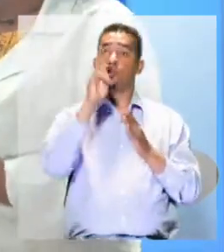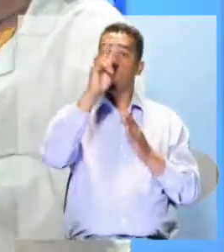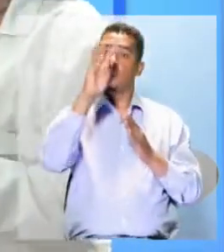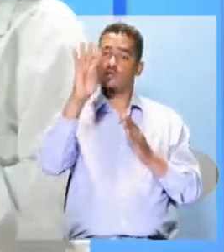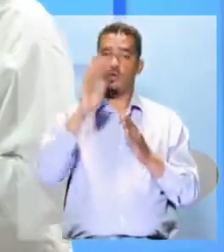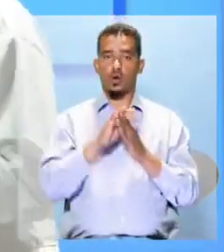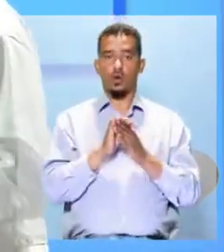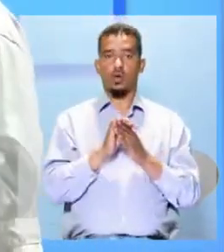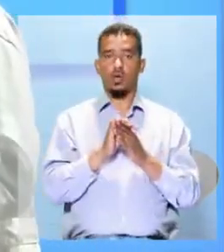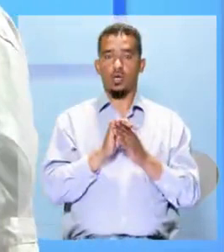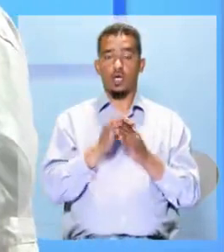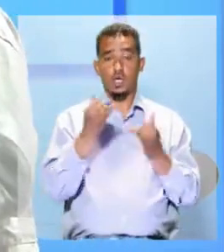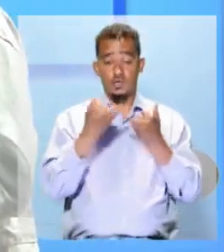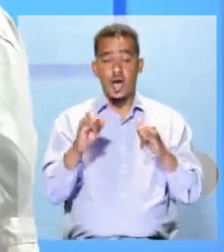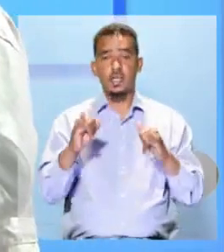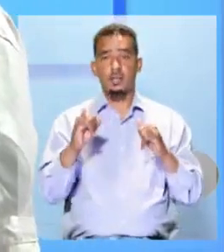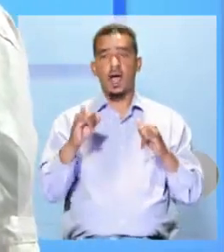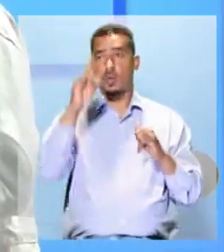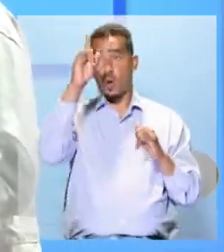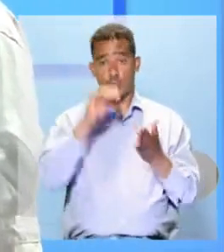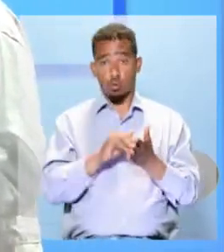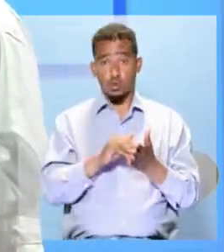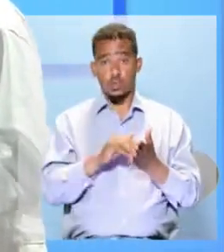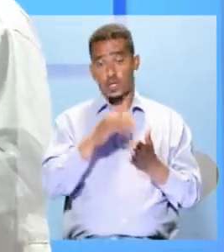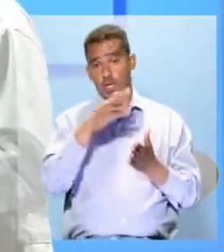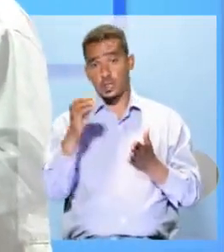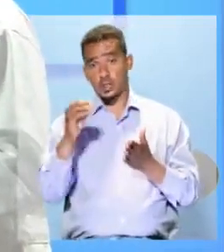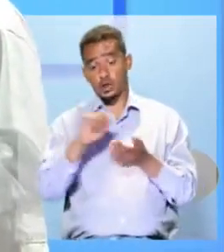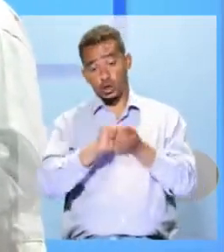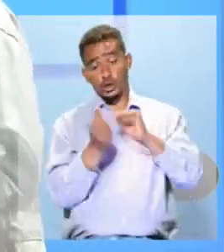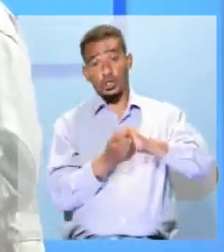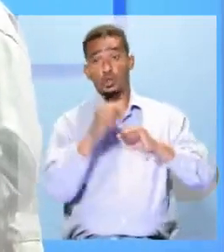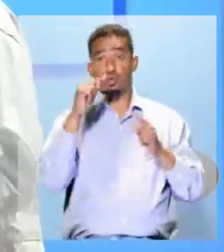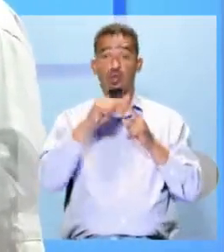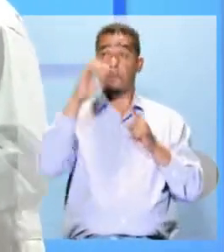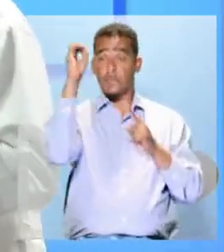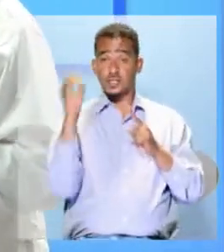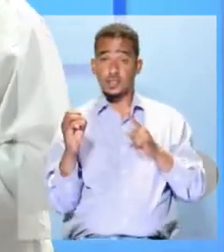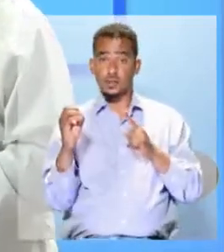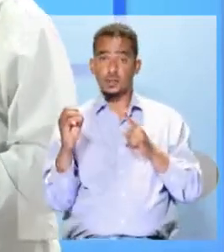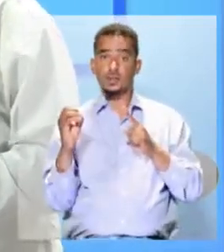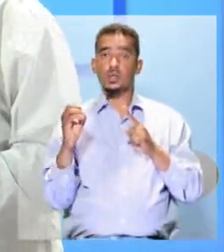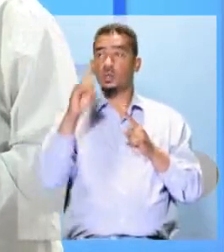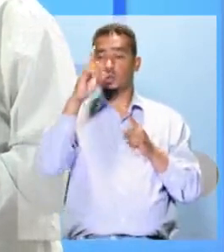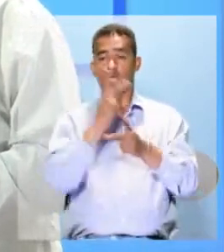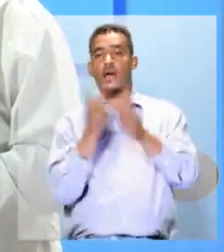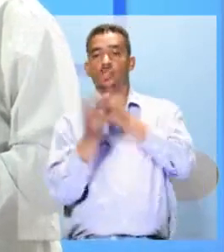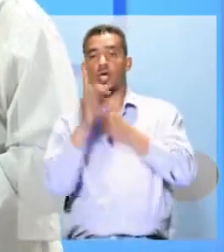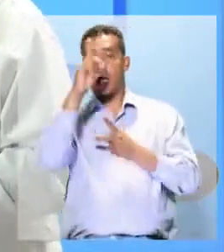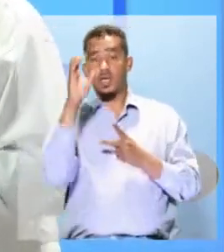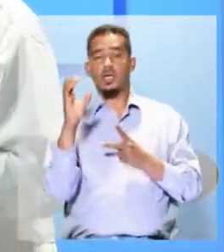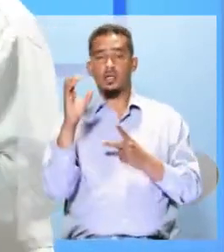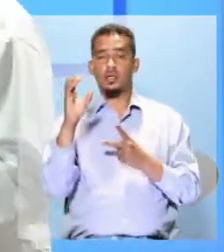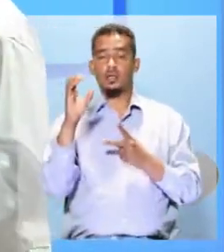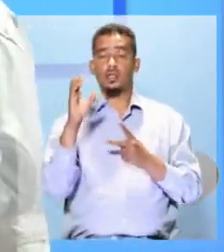24 divided by 1,000, and to change in percent we multiply by 100. So the rate